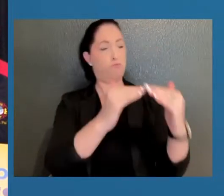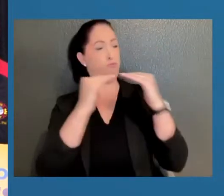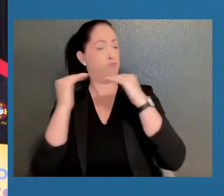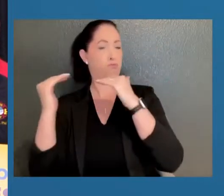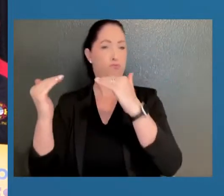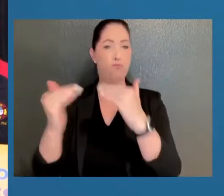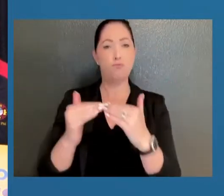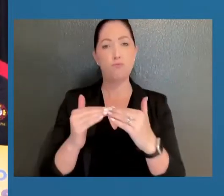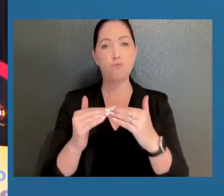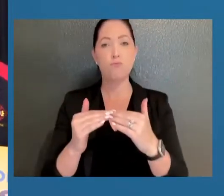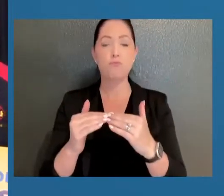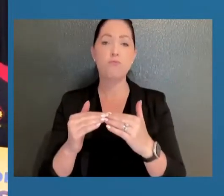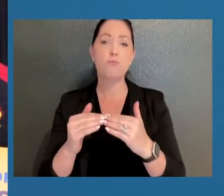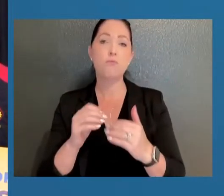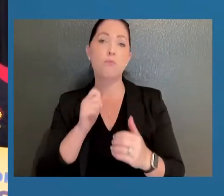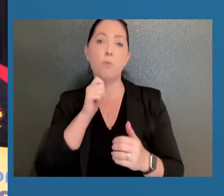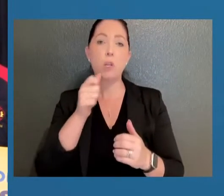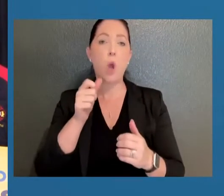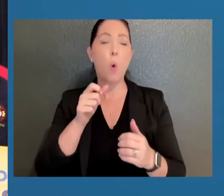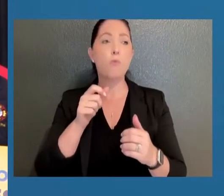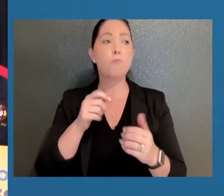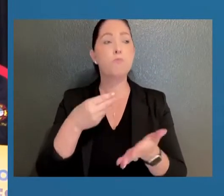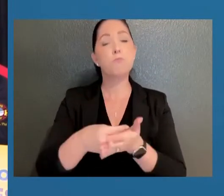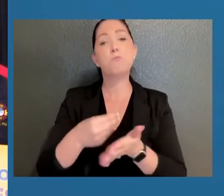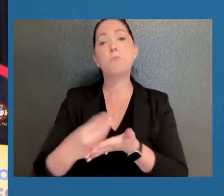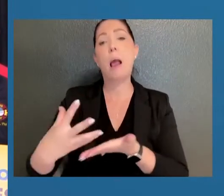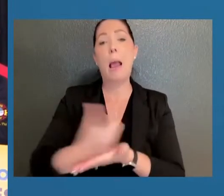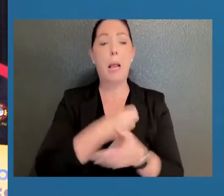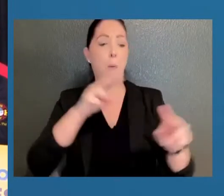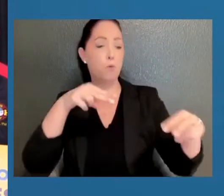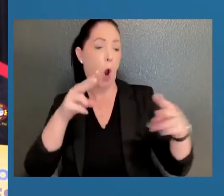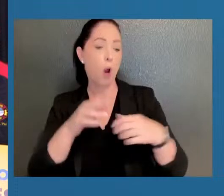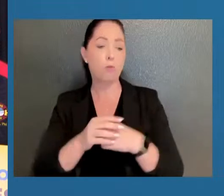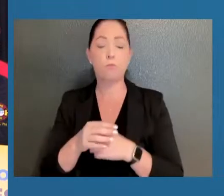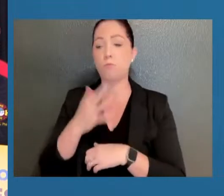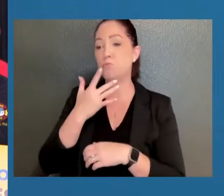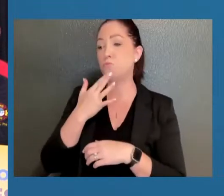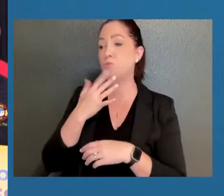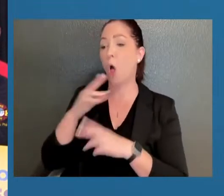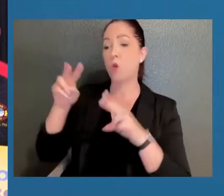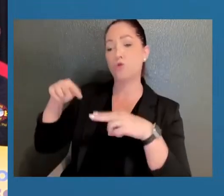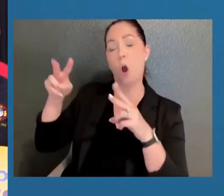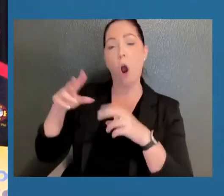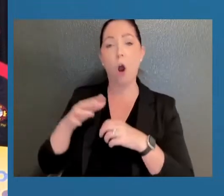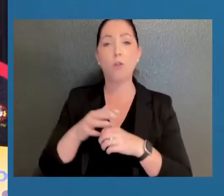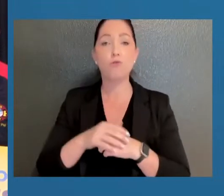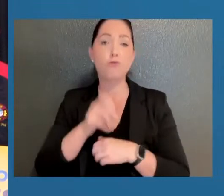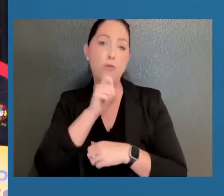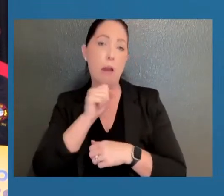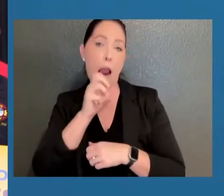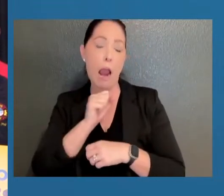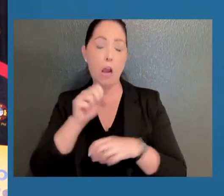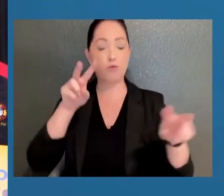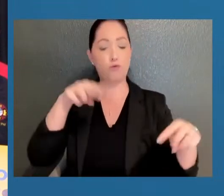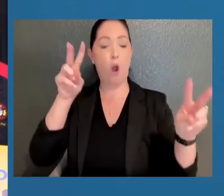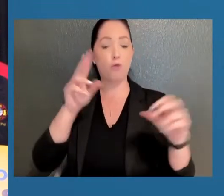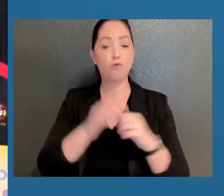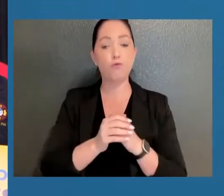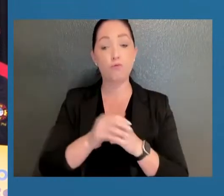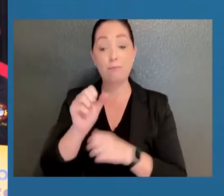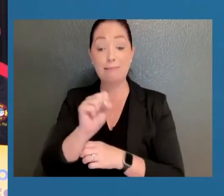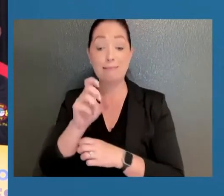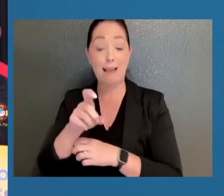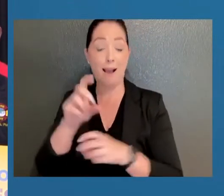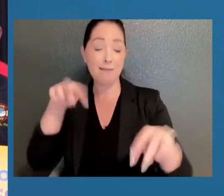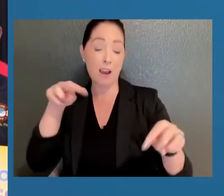not judged by income. We're not judged by color. We're not judged by age. We're not judged by sex. We're